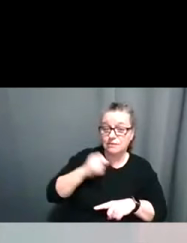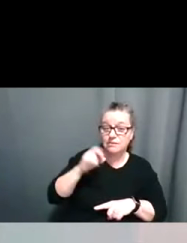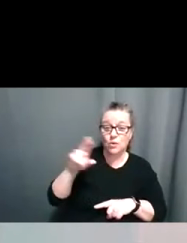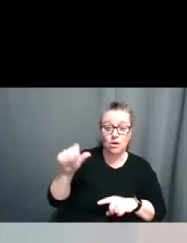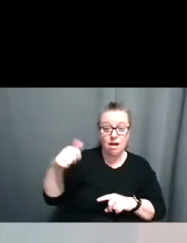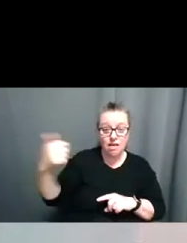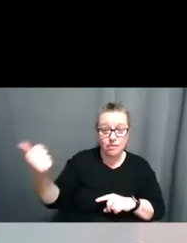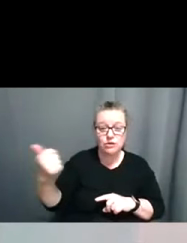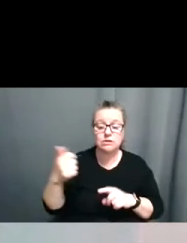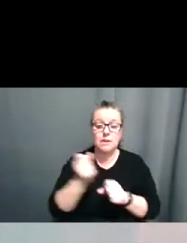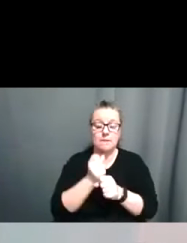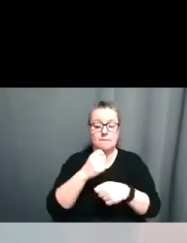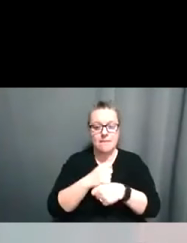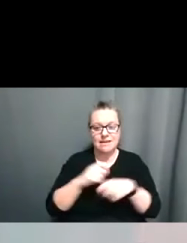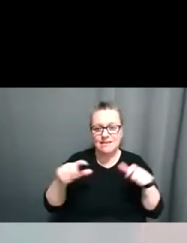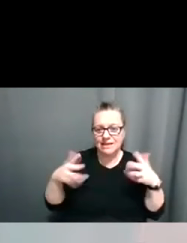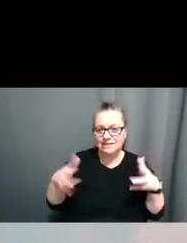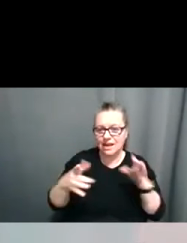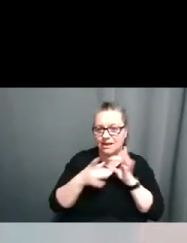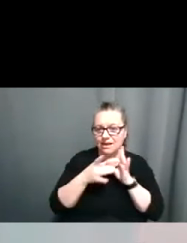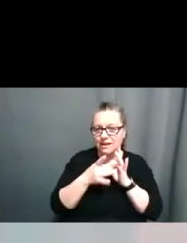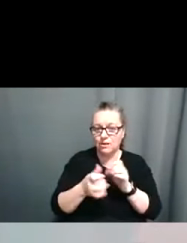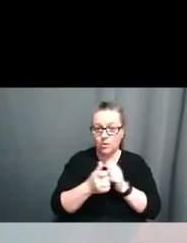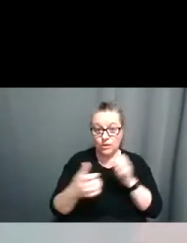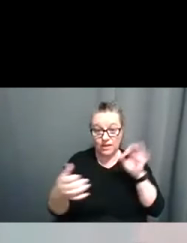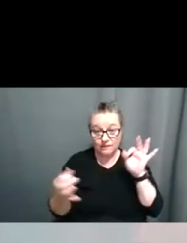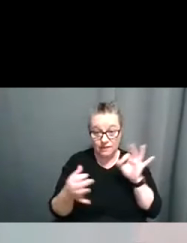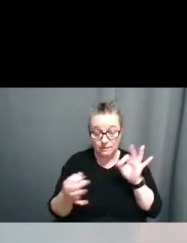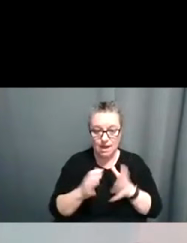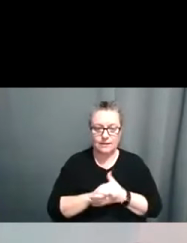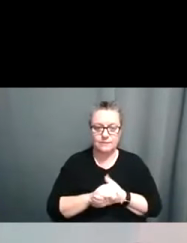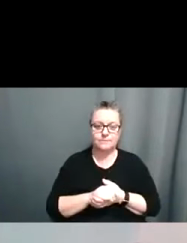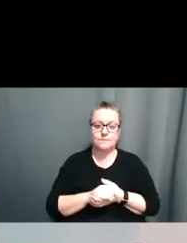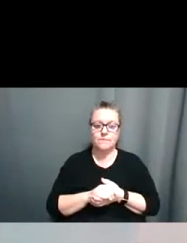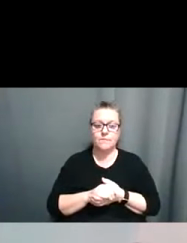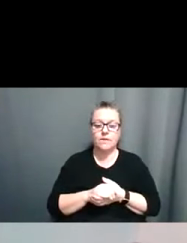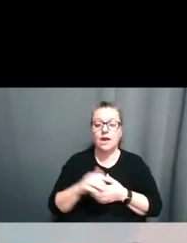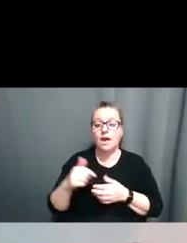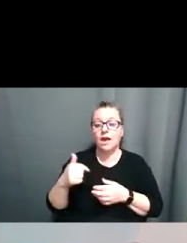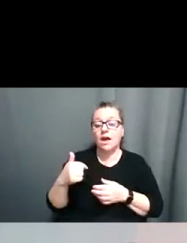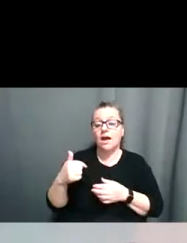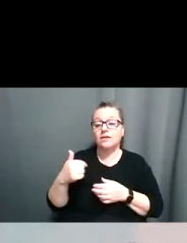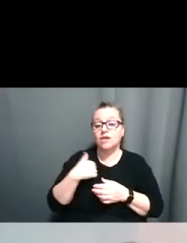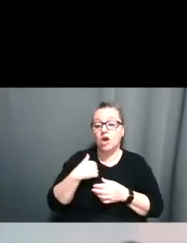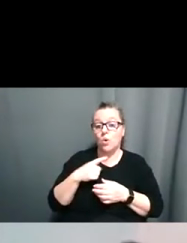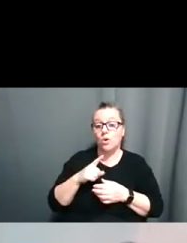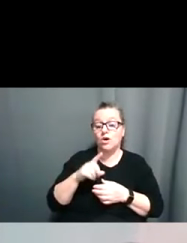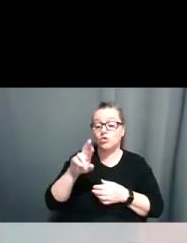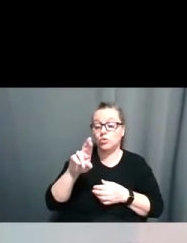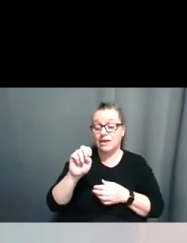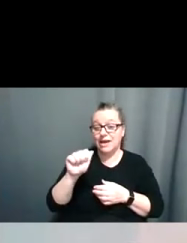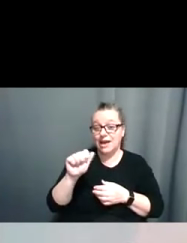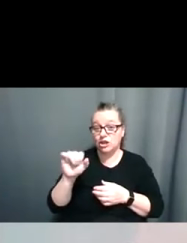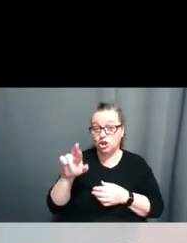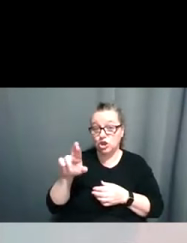around feedback. Now, surprisingly, reassurance, which my friend Amy Basil is an expert at delivering, it sounds